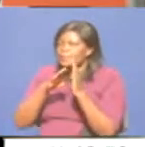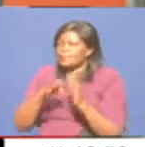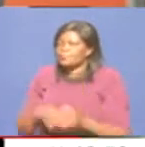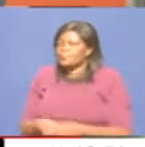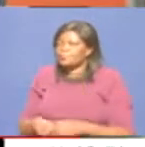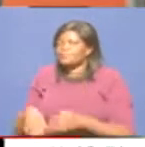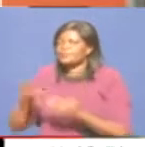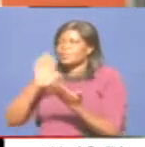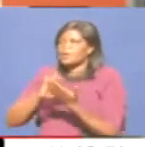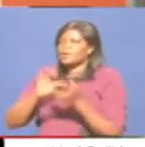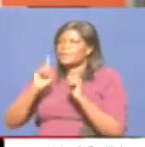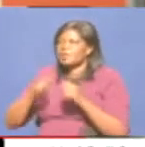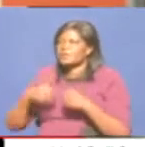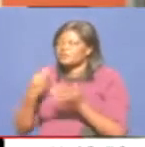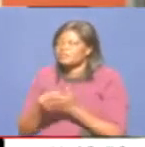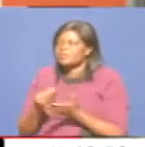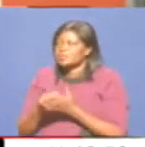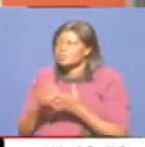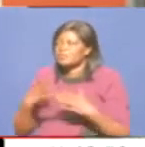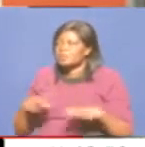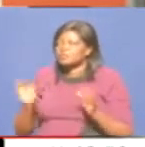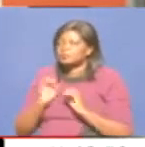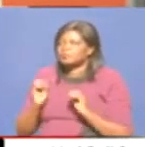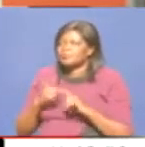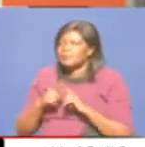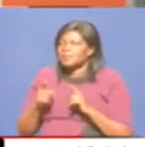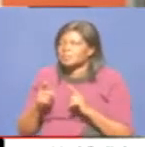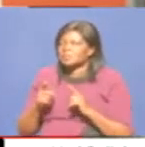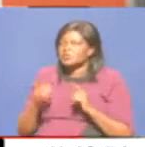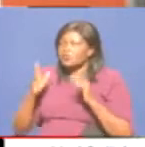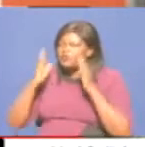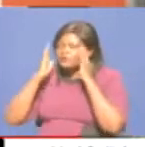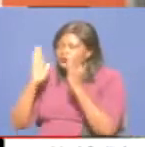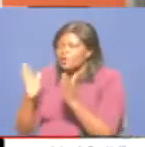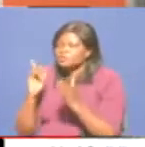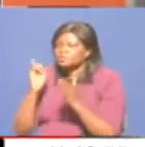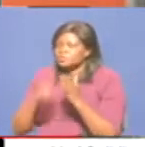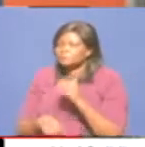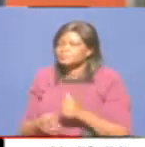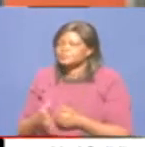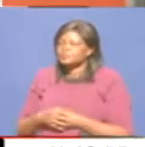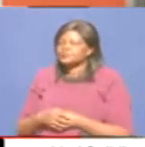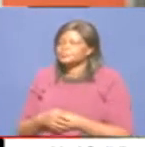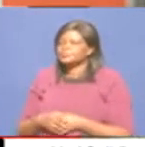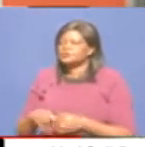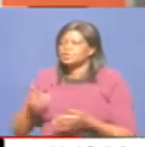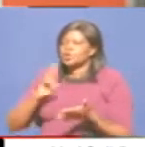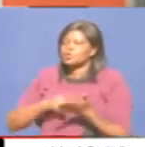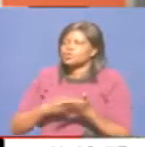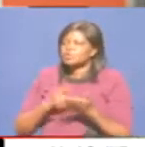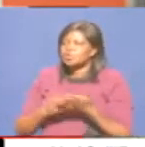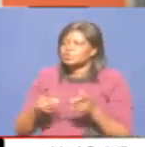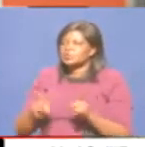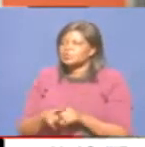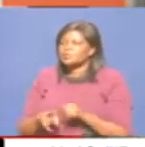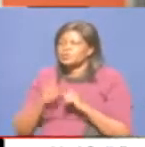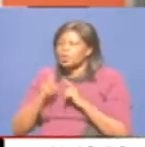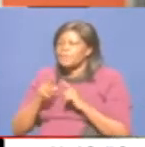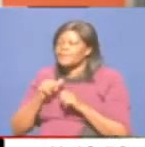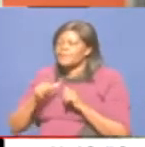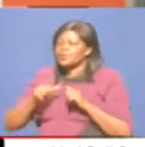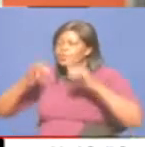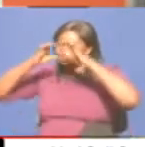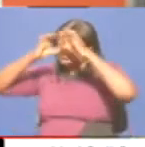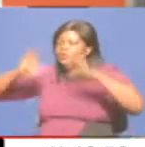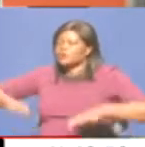give money to the person, mm-hmm. but at the end of the day, we focus right now most of our resources, the same way we are talking about devolution, mm-hmm. you know, that we